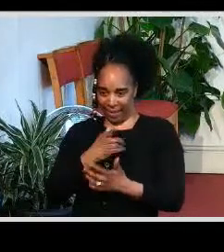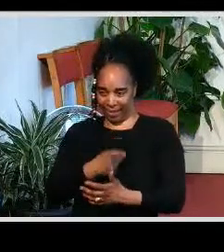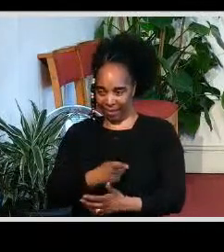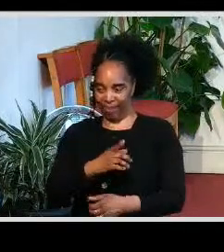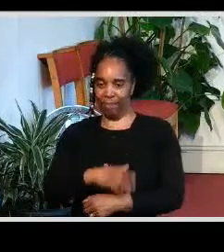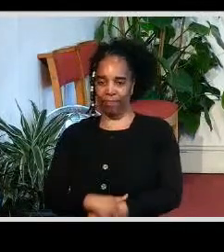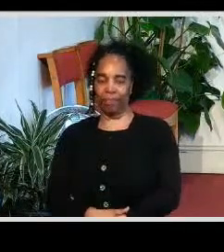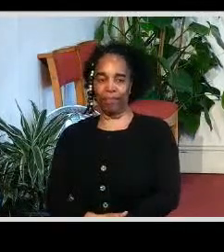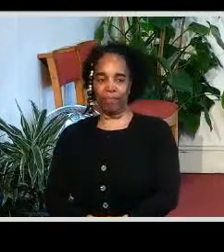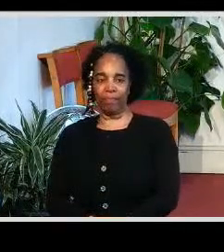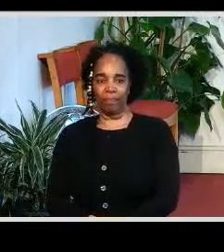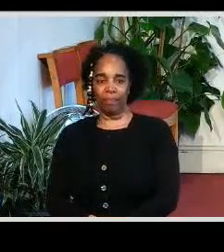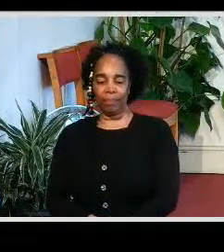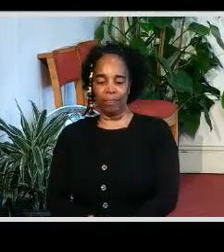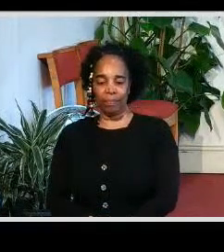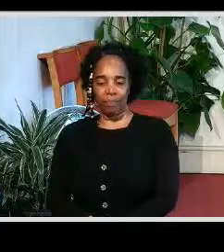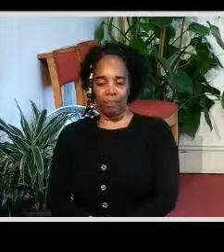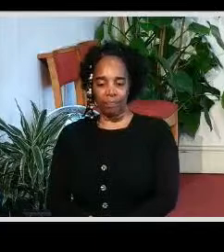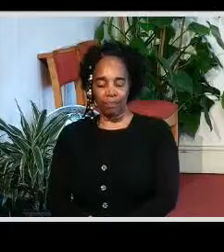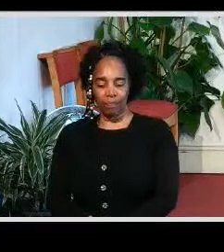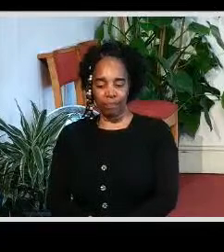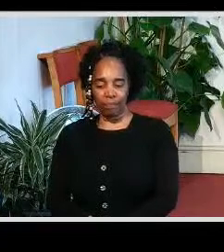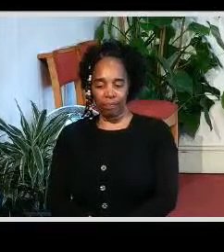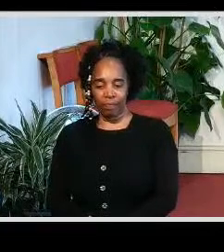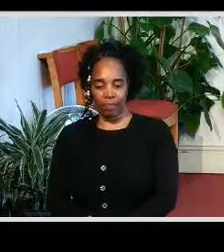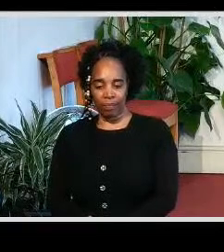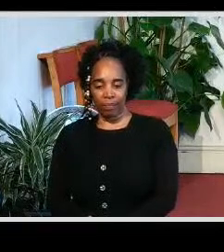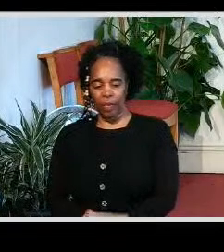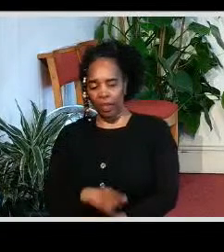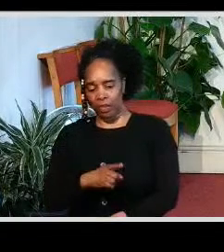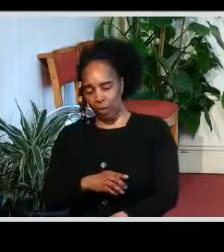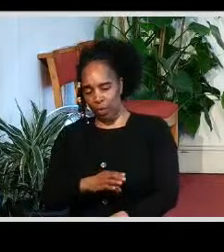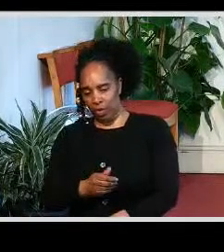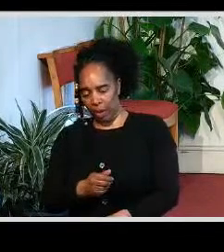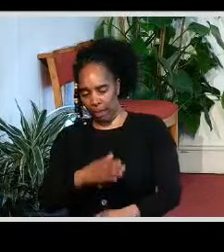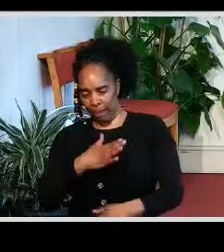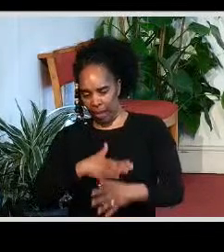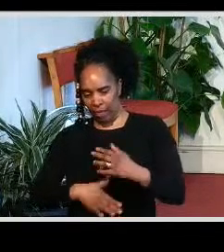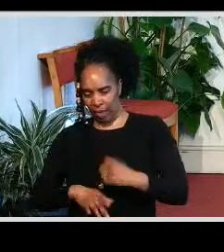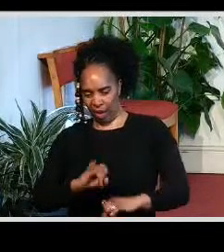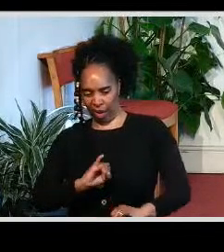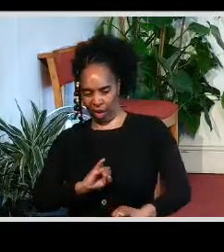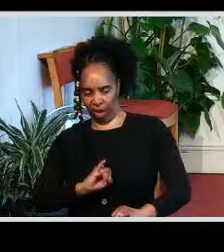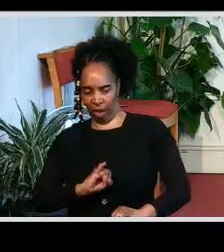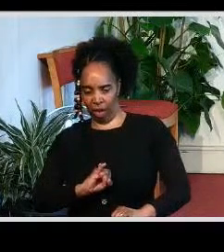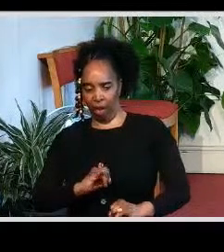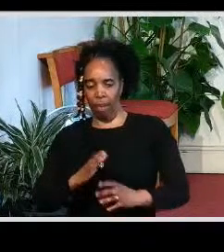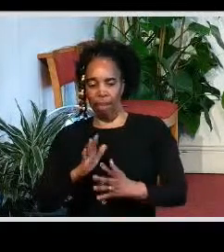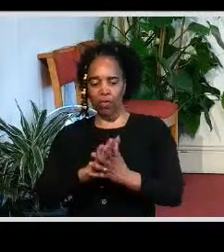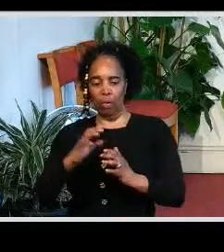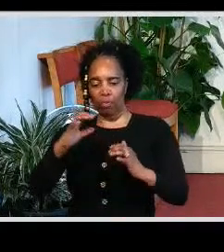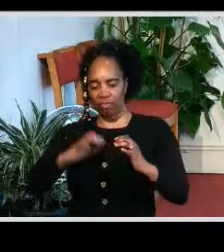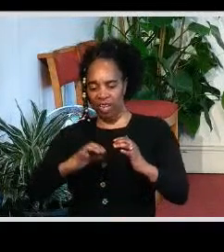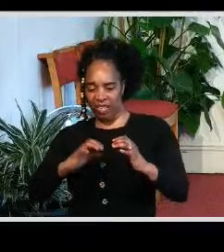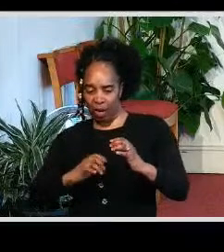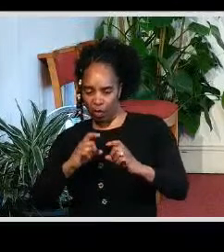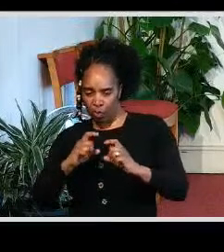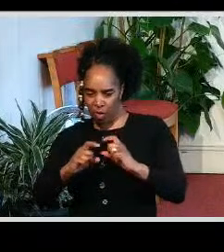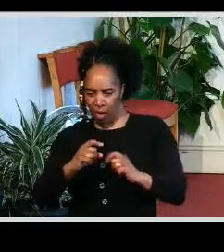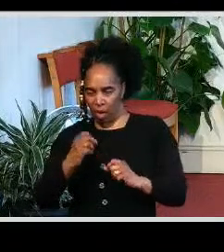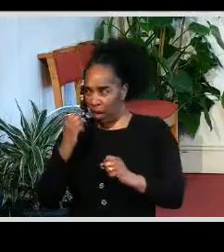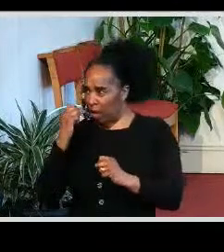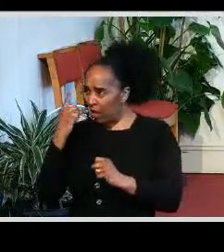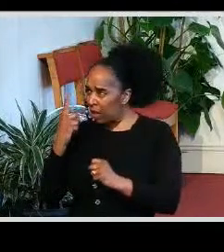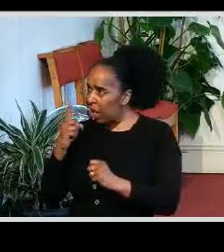reasons for behaviors that may seem to be unacceptable is where there's a breakdown in communication. They don't know what's going on.